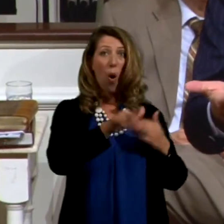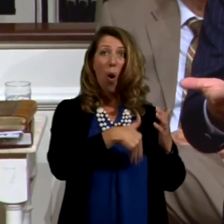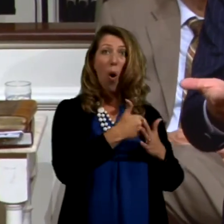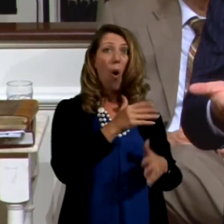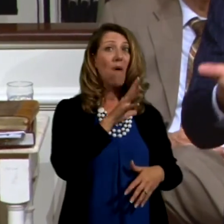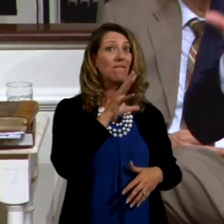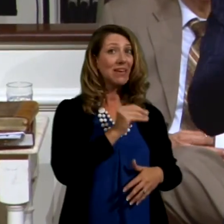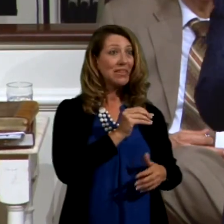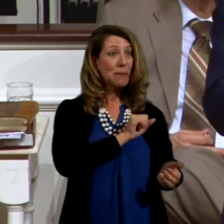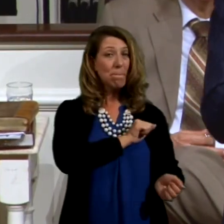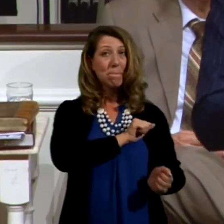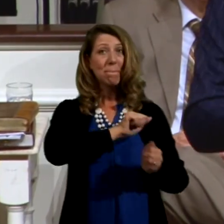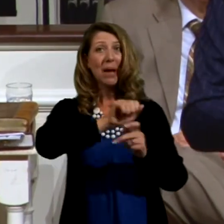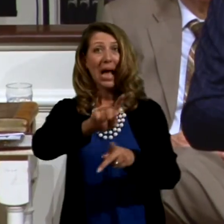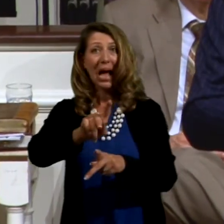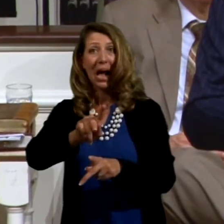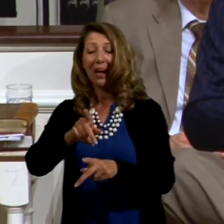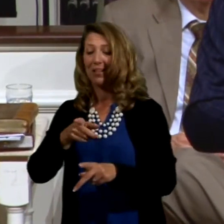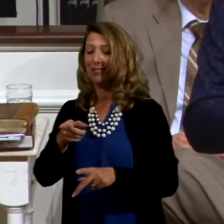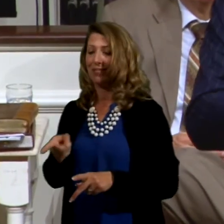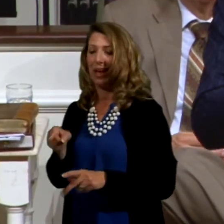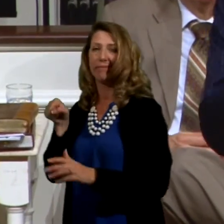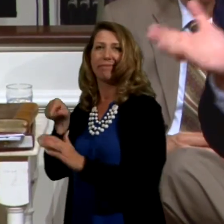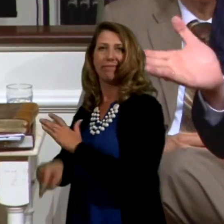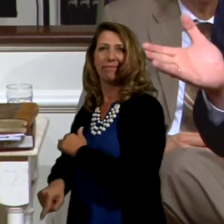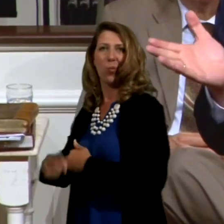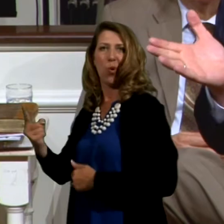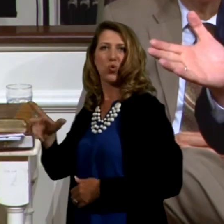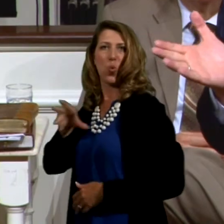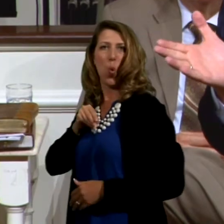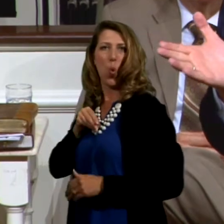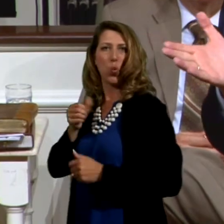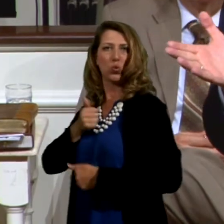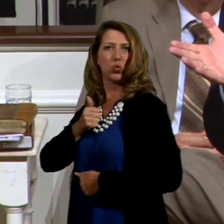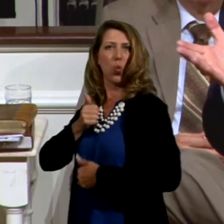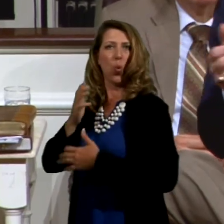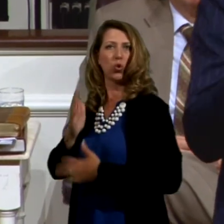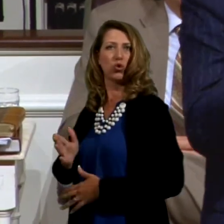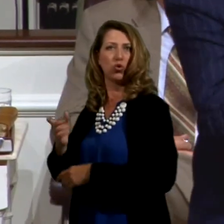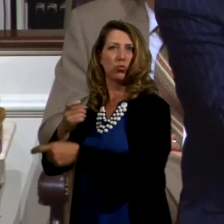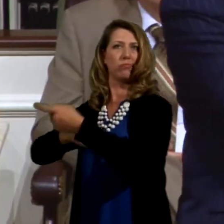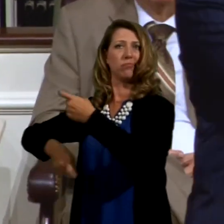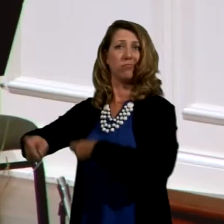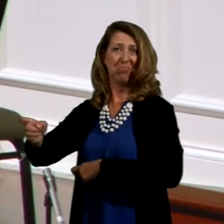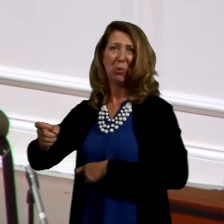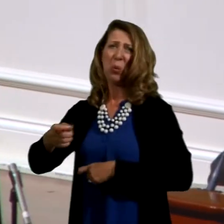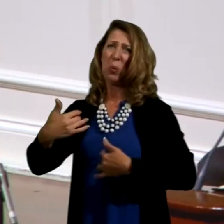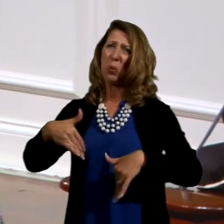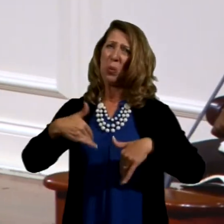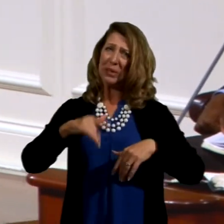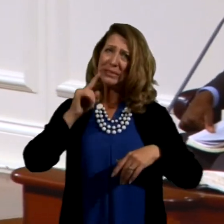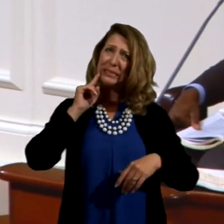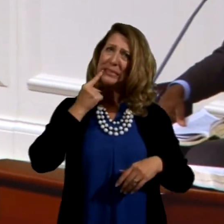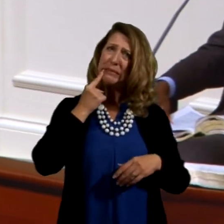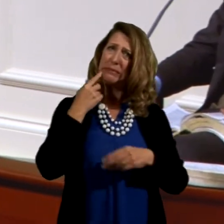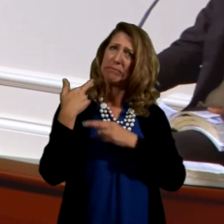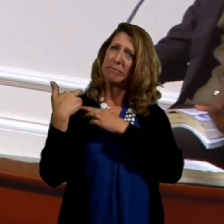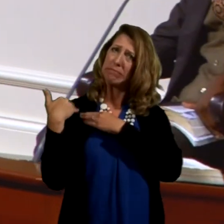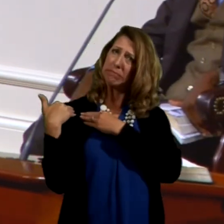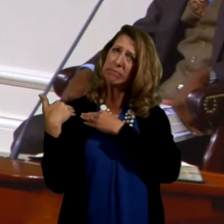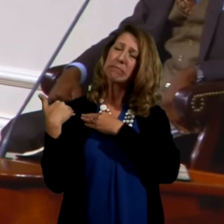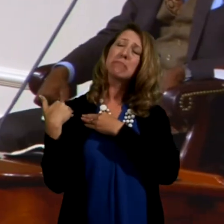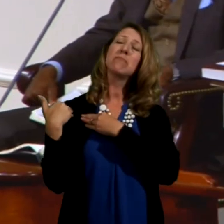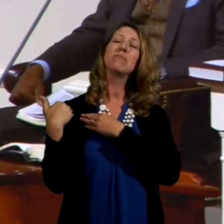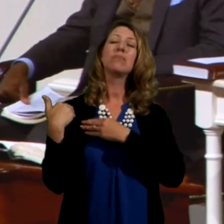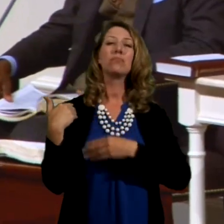of one of your soldiers for the one that's missing. So it's pretty serious responsibility. Well, Julius has now been given the